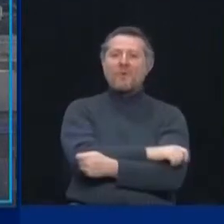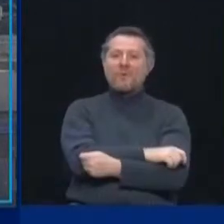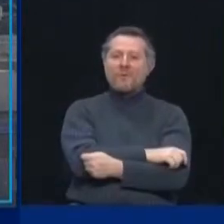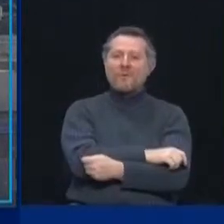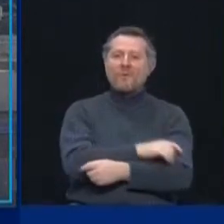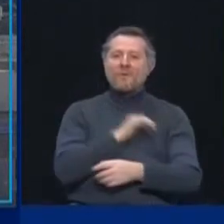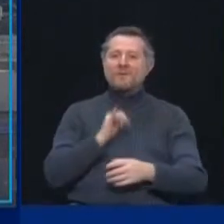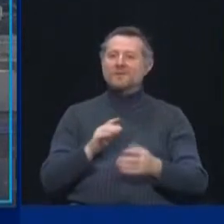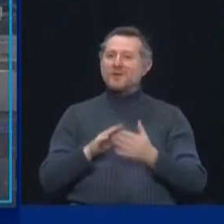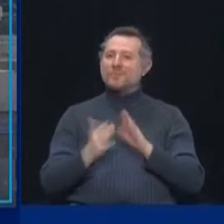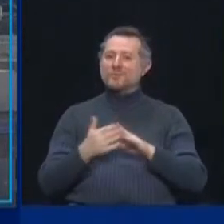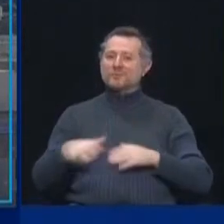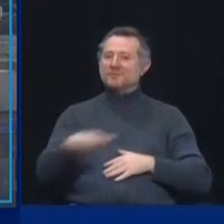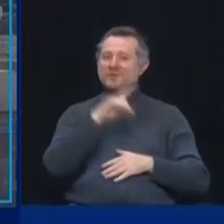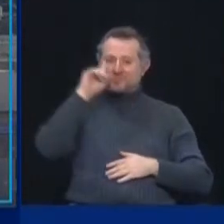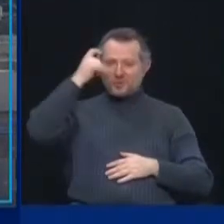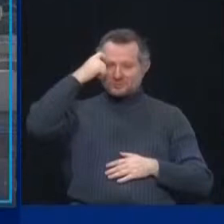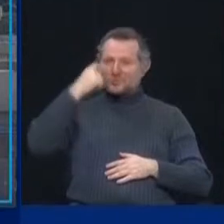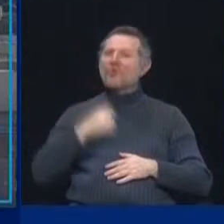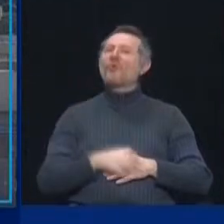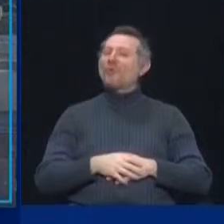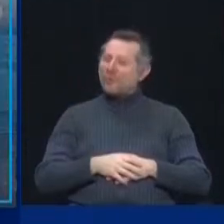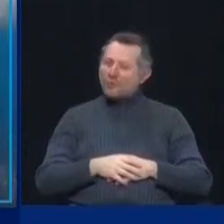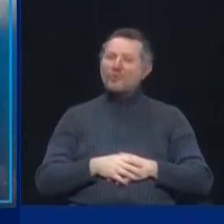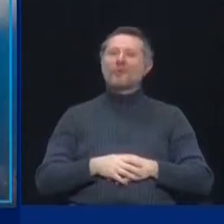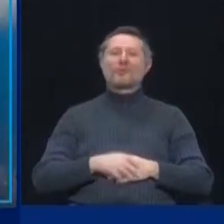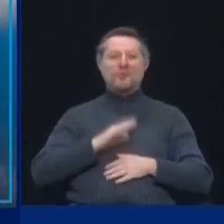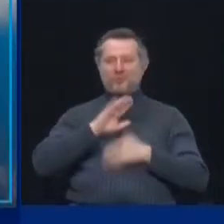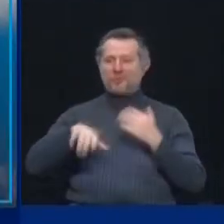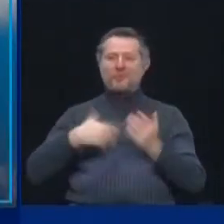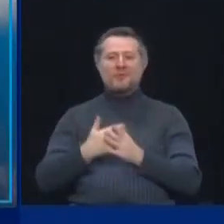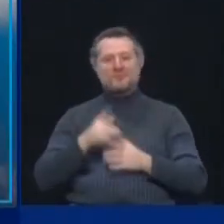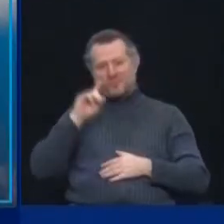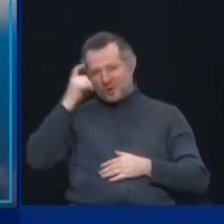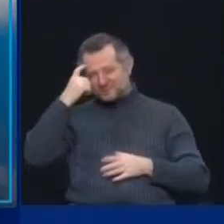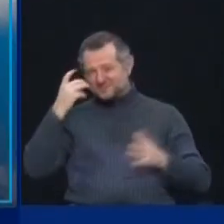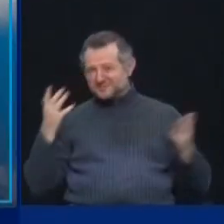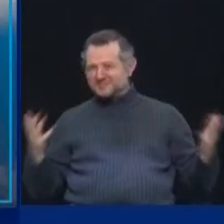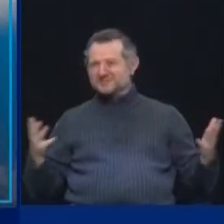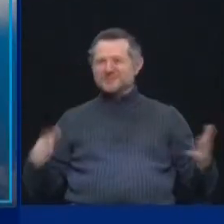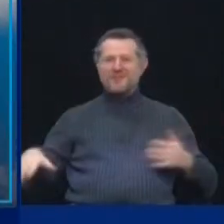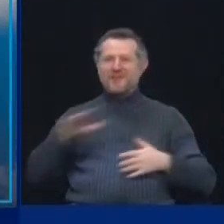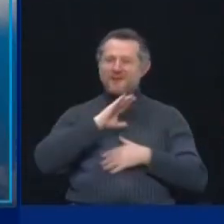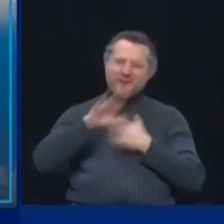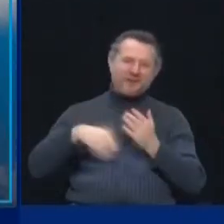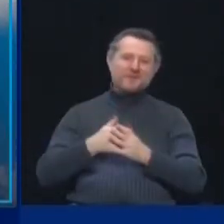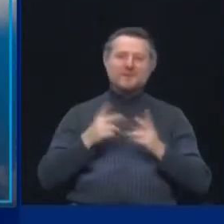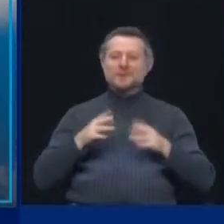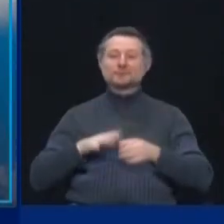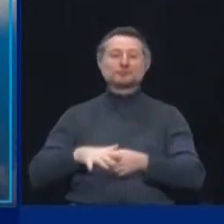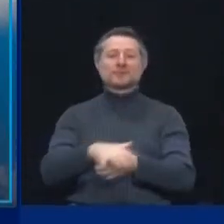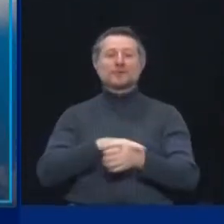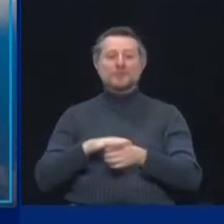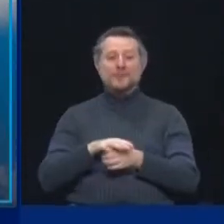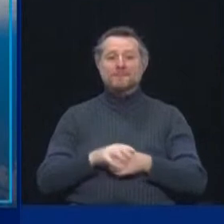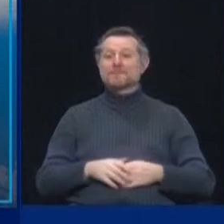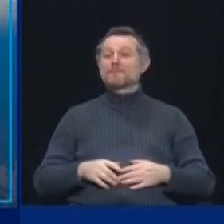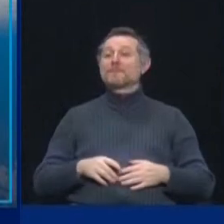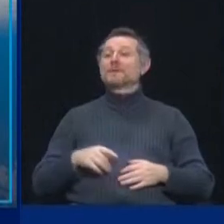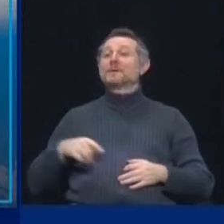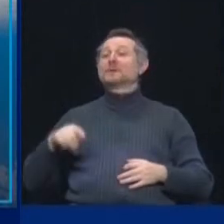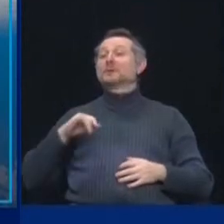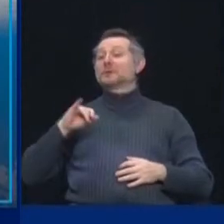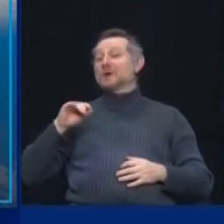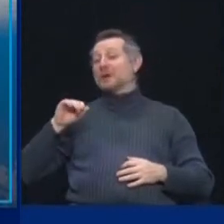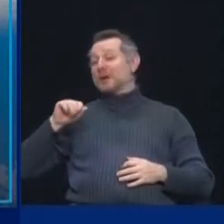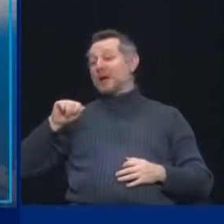to be transformed. The entire Bronx, the entire region. A.J. Parkinson,